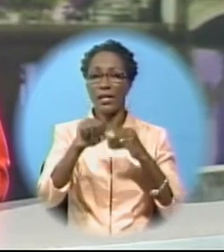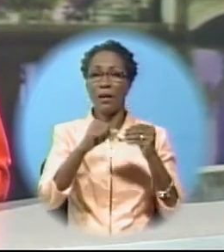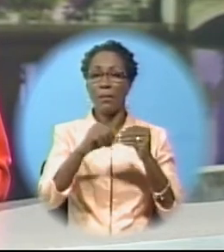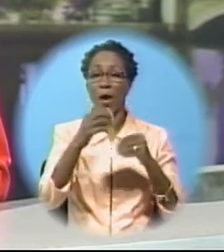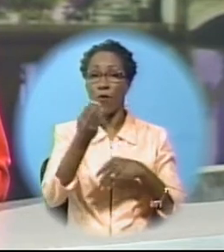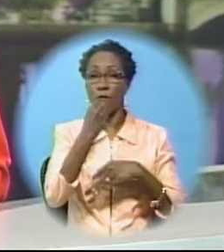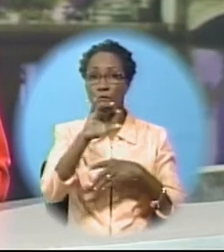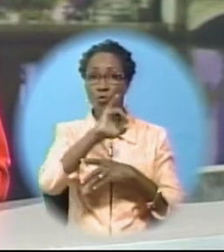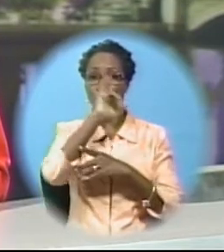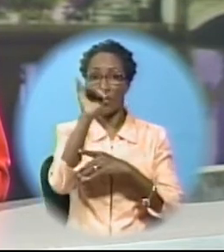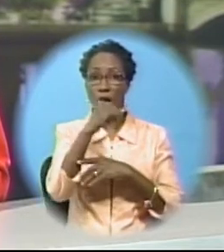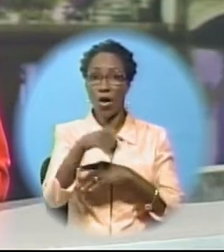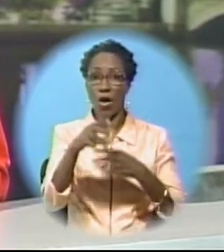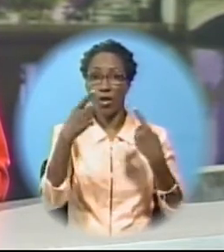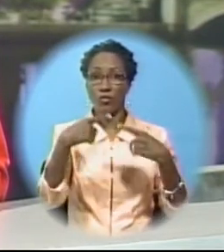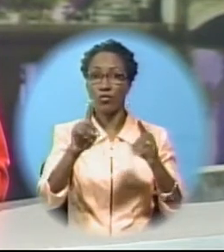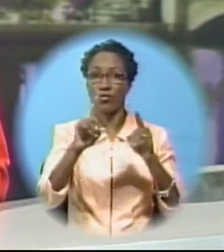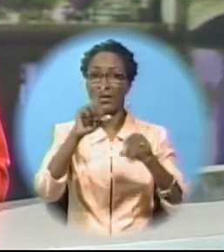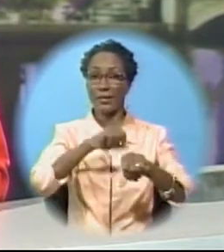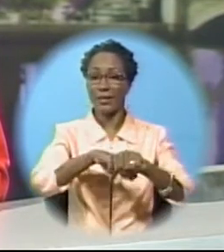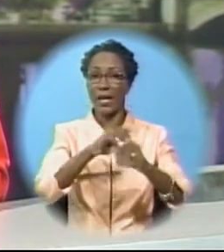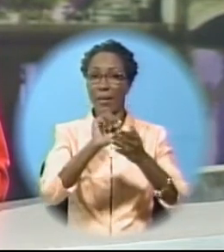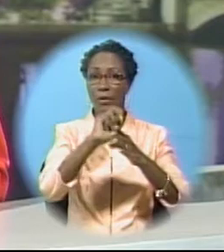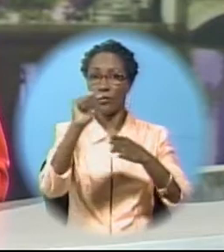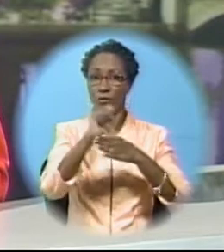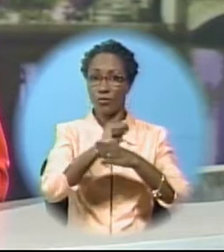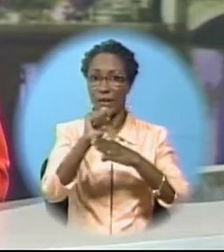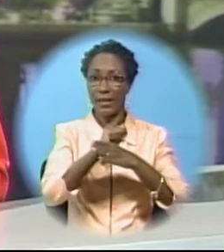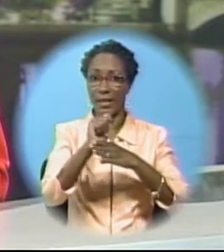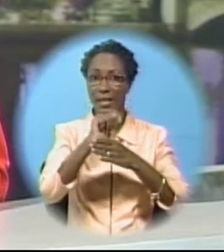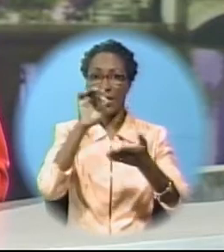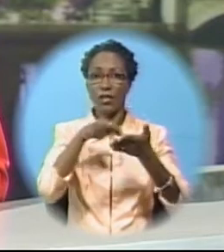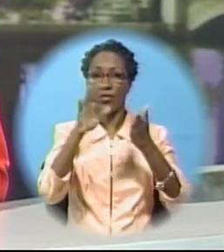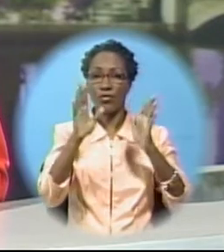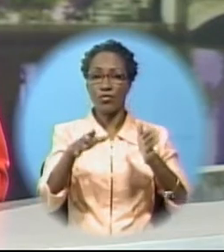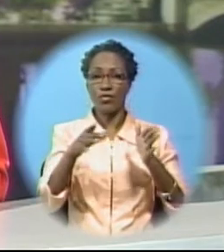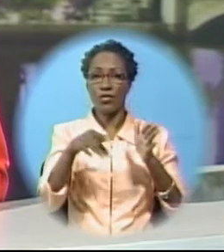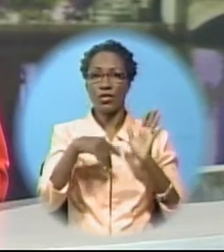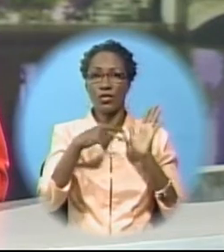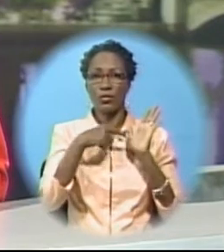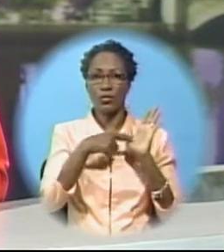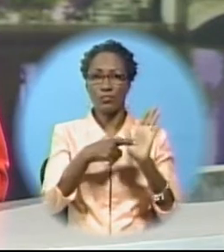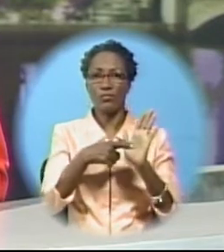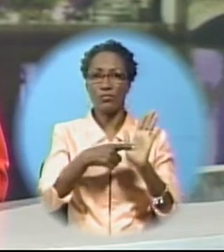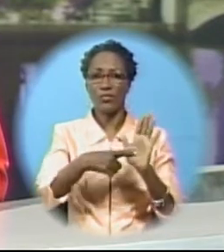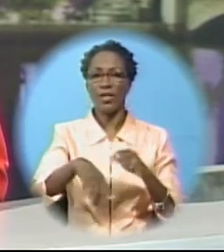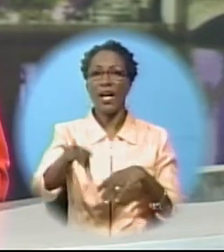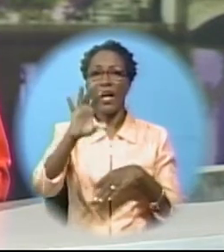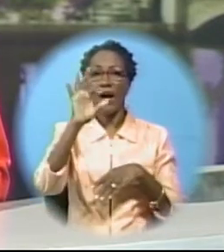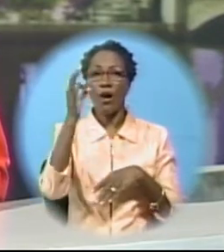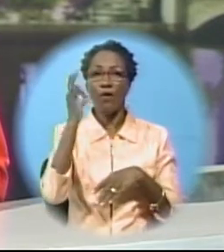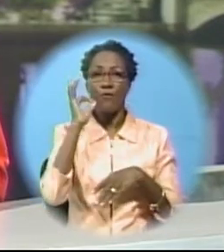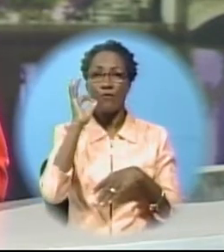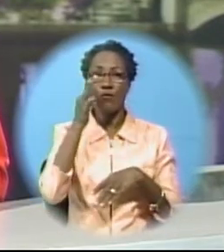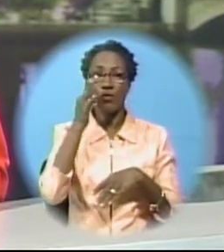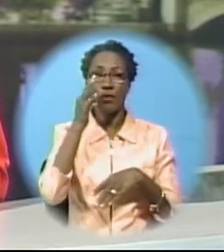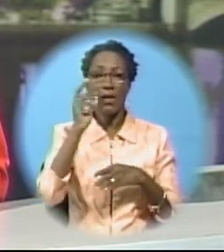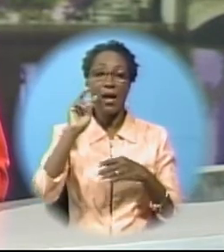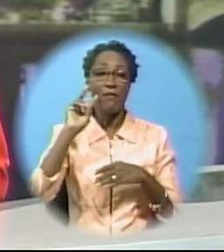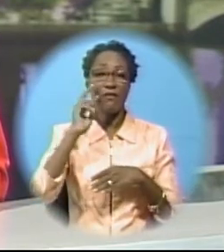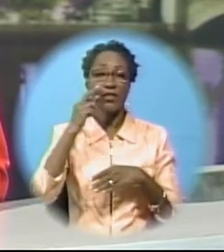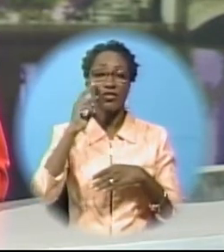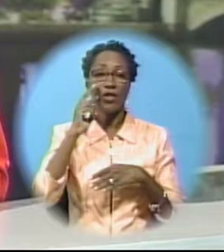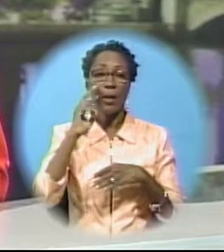course. During the period of training, the hospitality students were exposed to fruit and vegetable carving, as well as butter